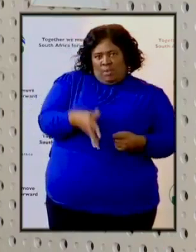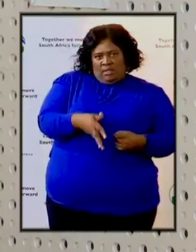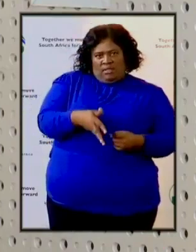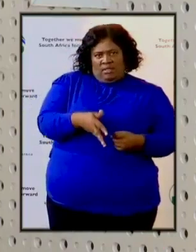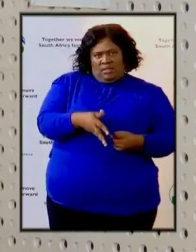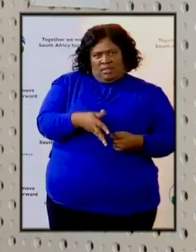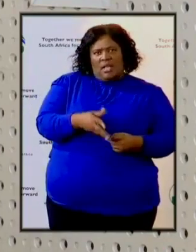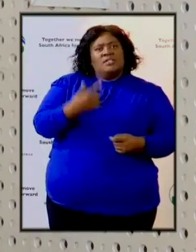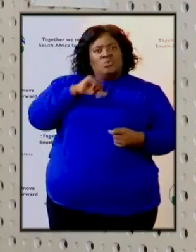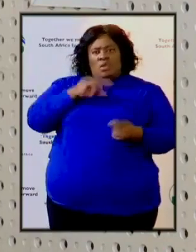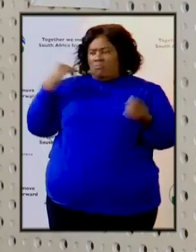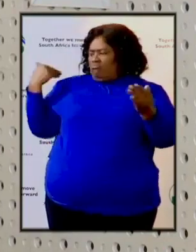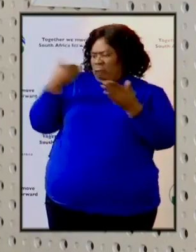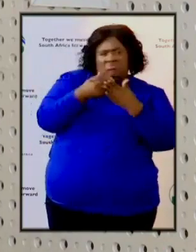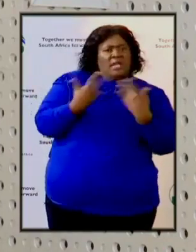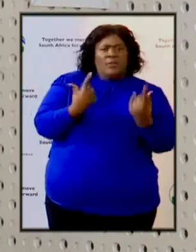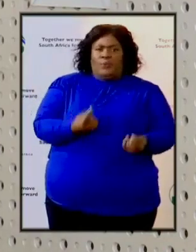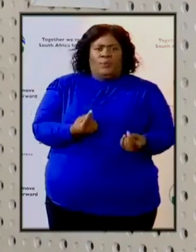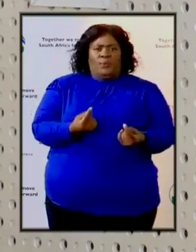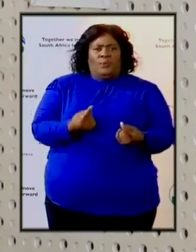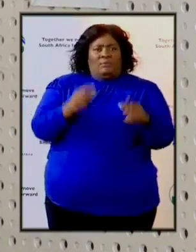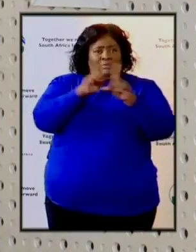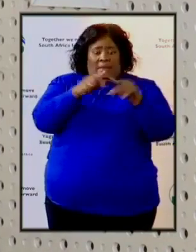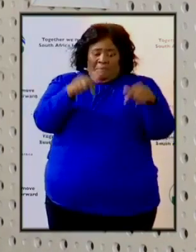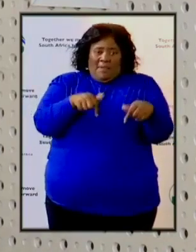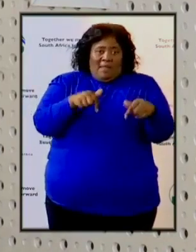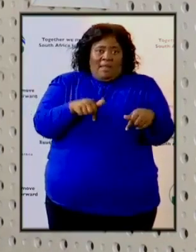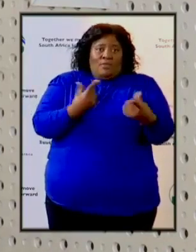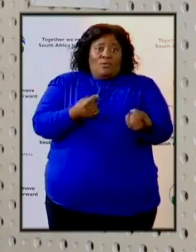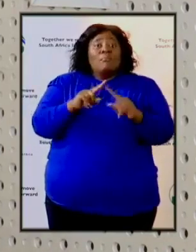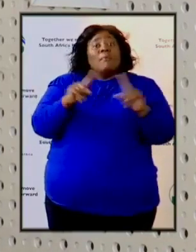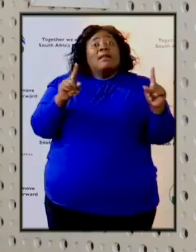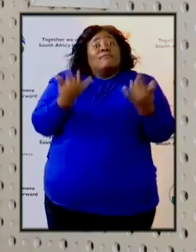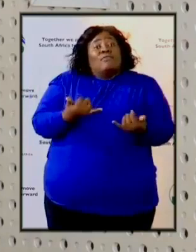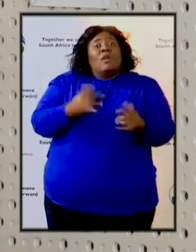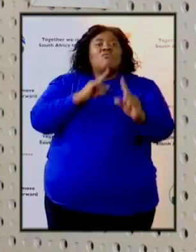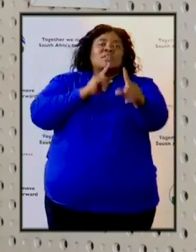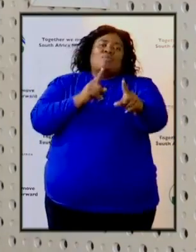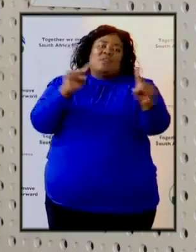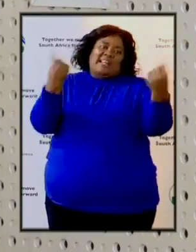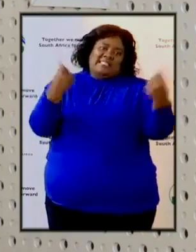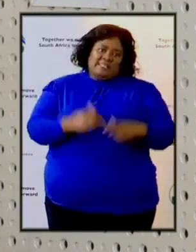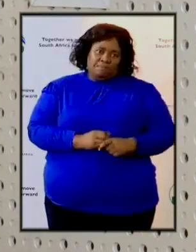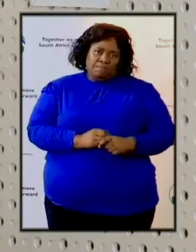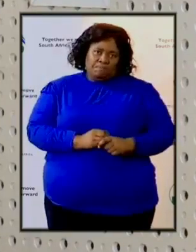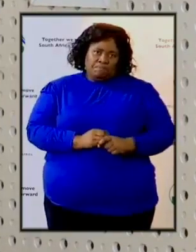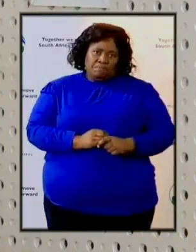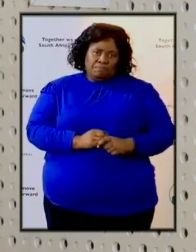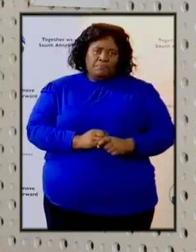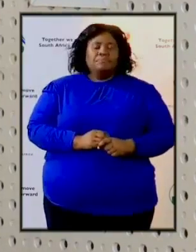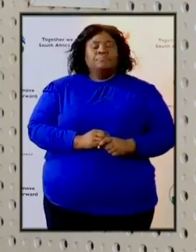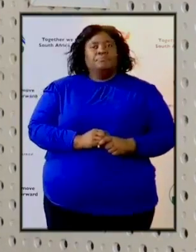have done here. At this stage, we will not be able to respond to that one. With regard to